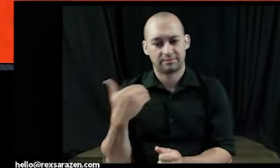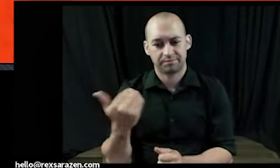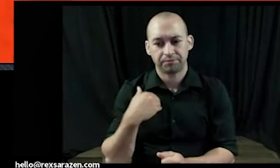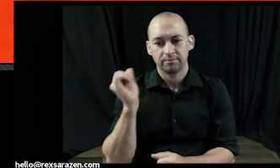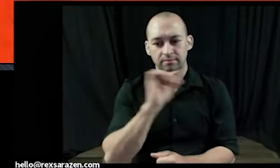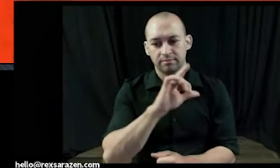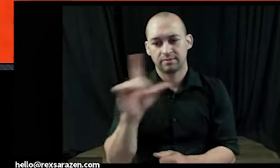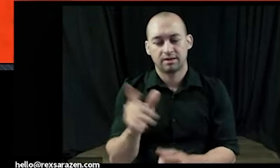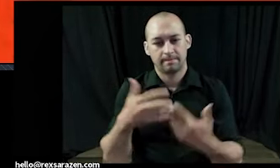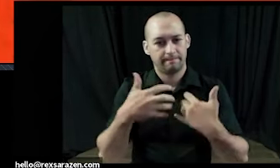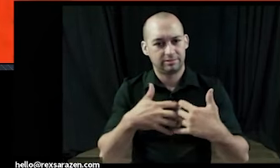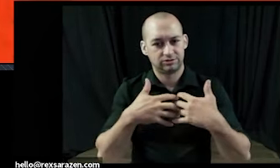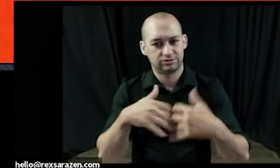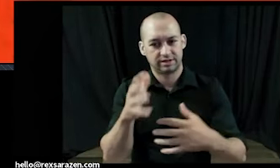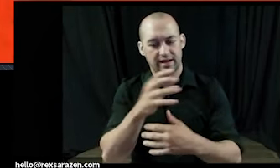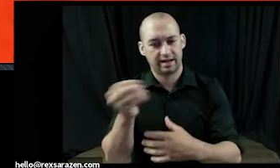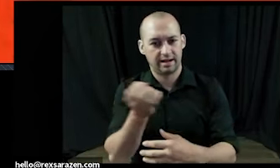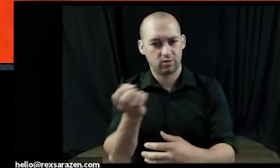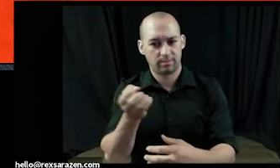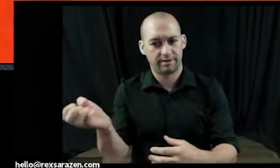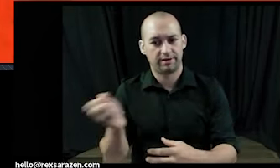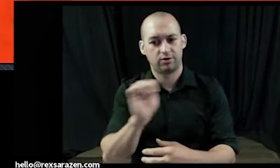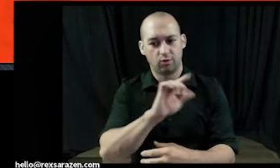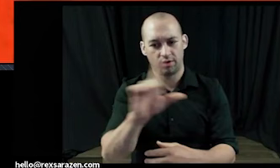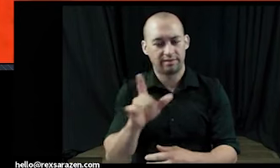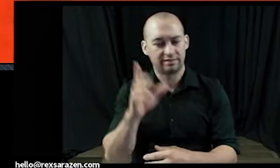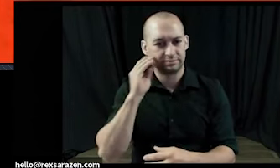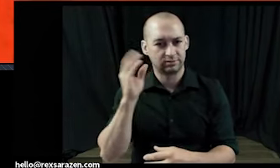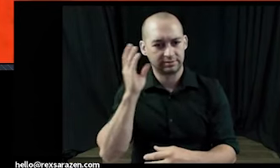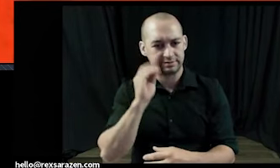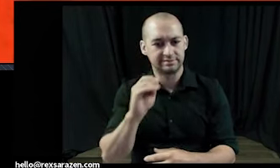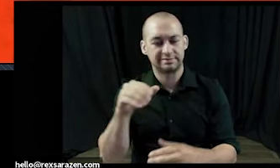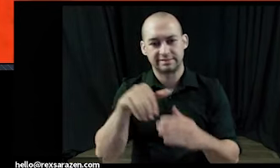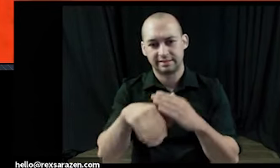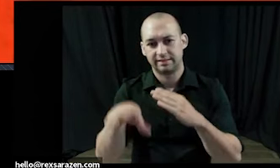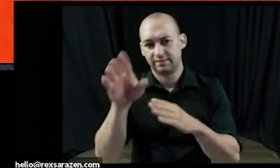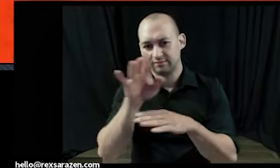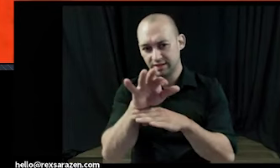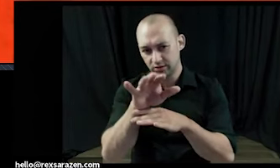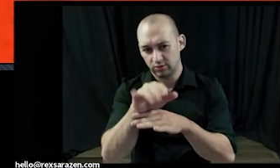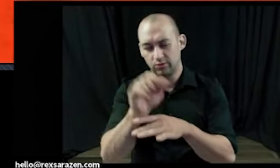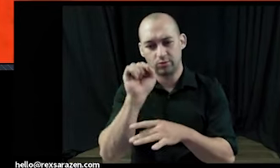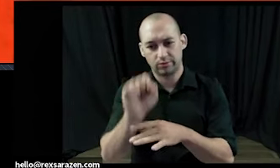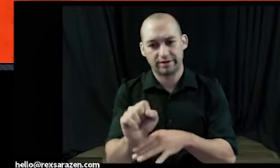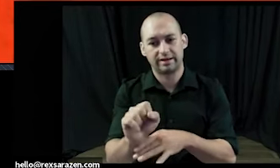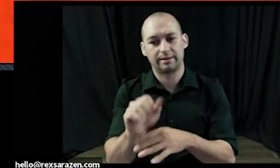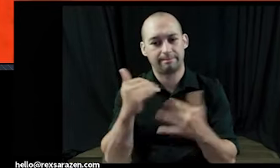the machines and equipment that you all experienced in the video, so you all can